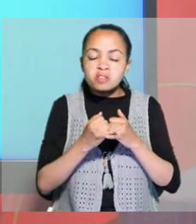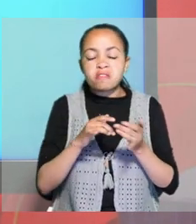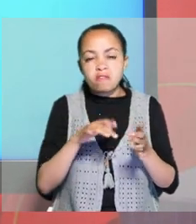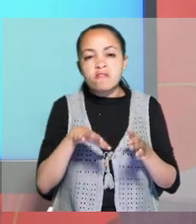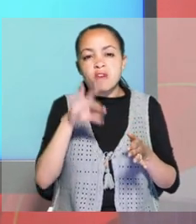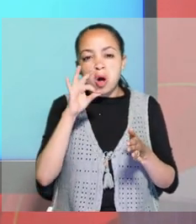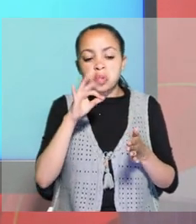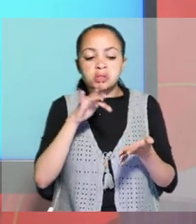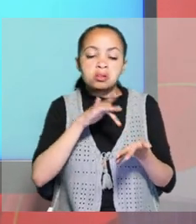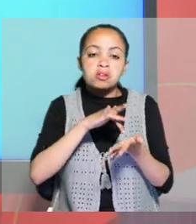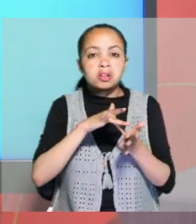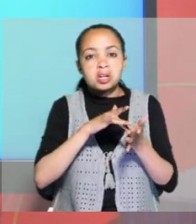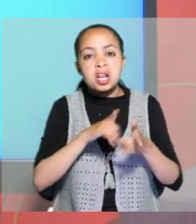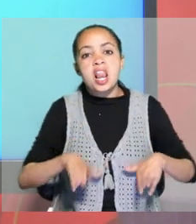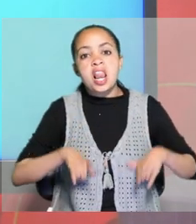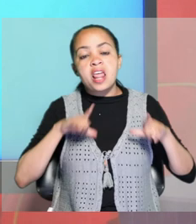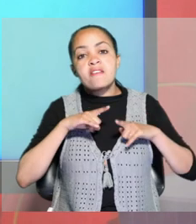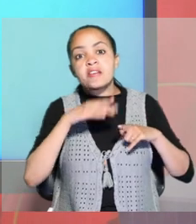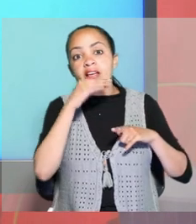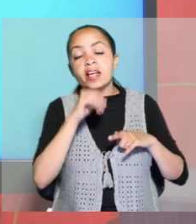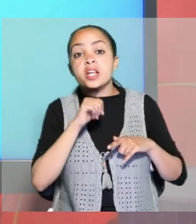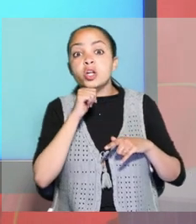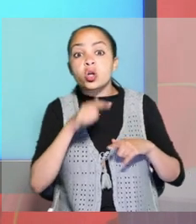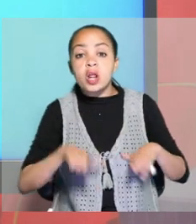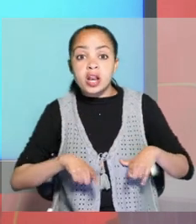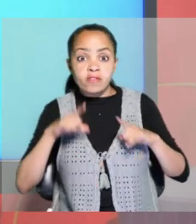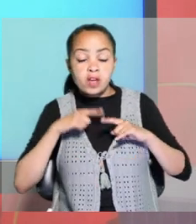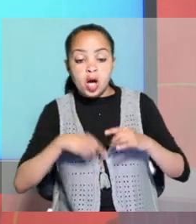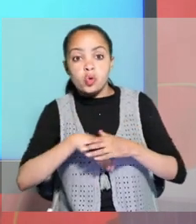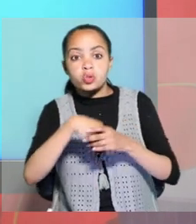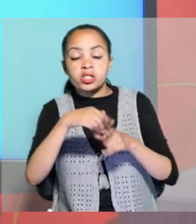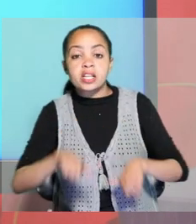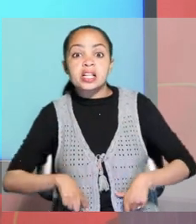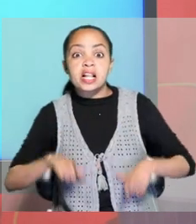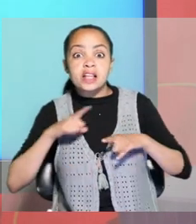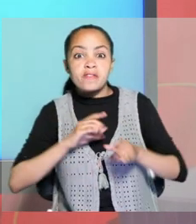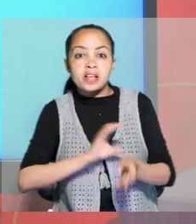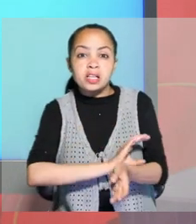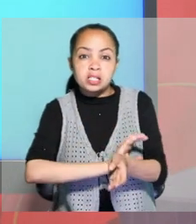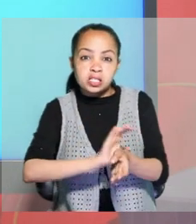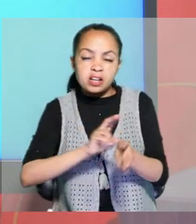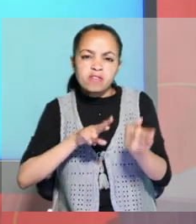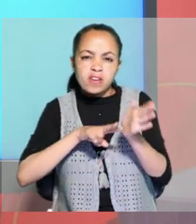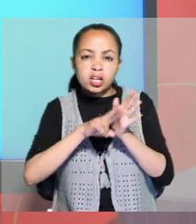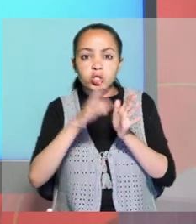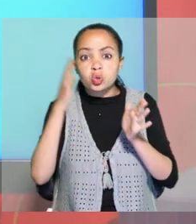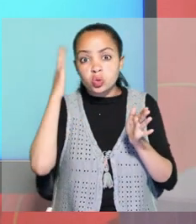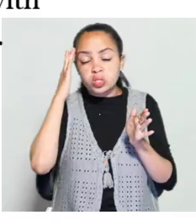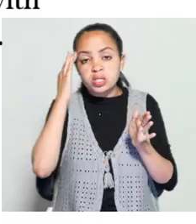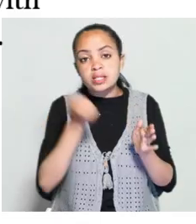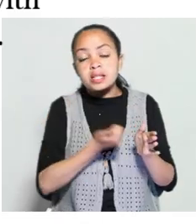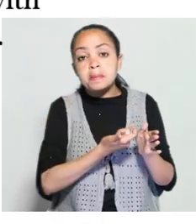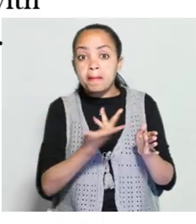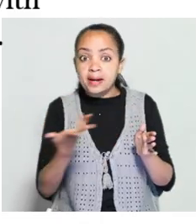a boundary of living and non-living. Outside a living cell, virus is considered as a